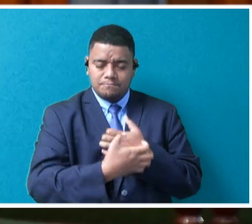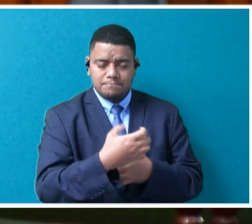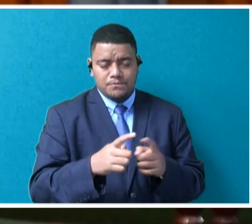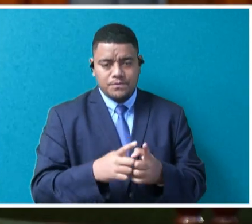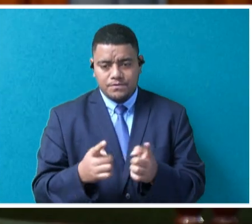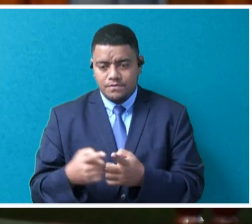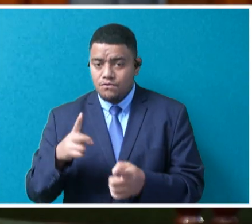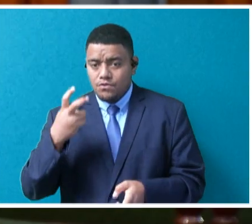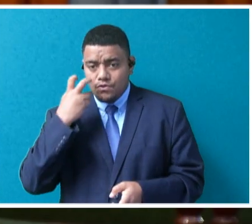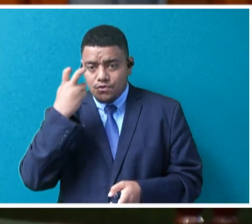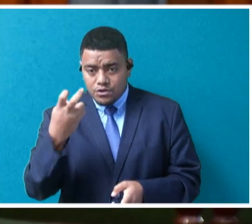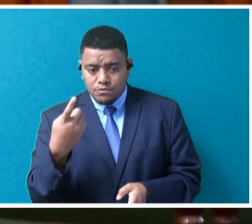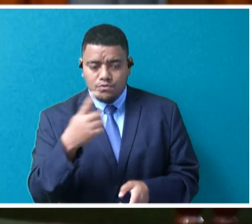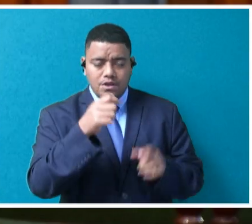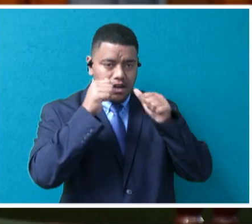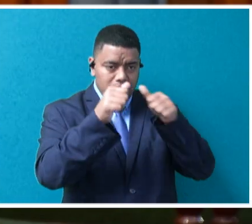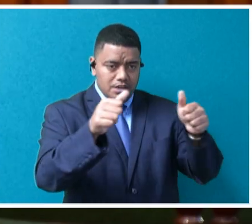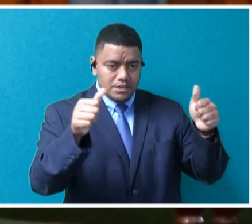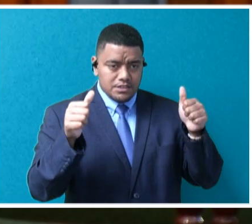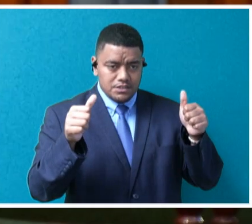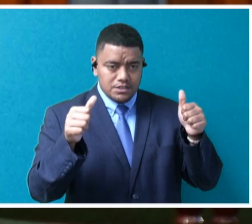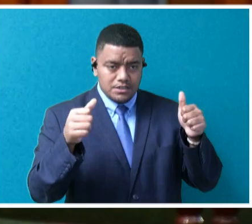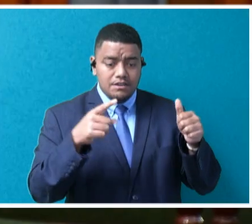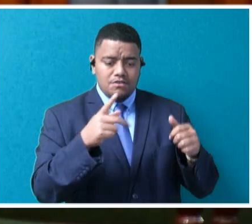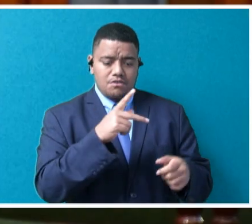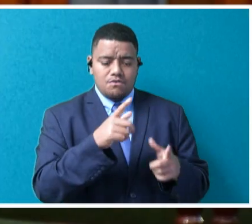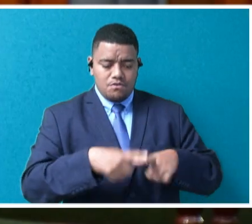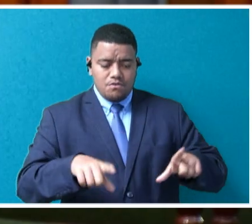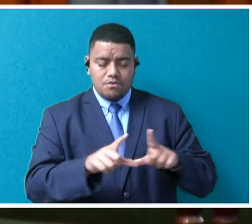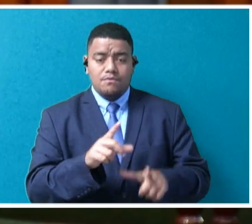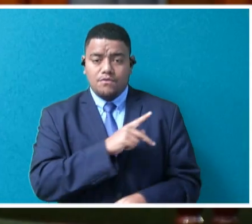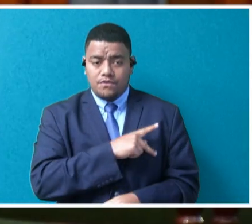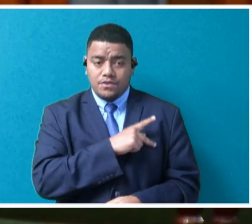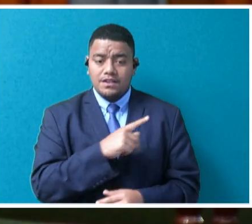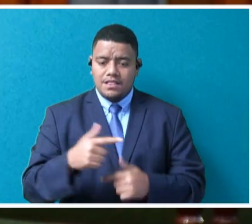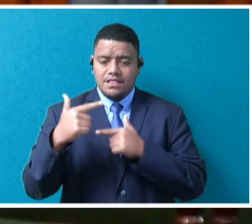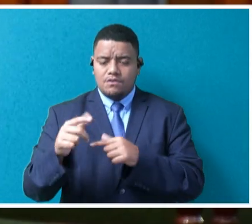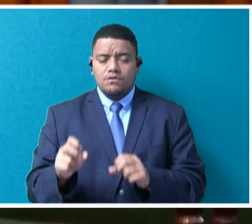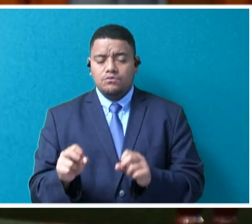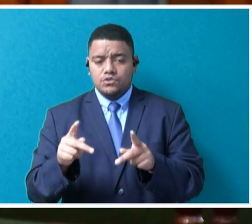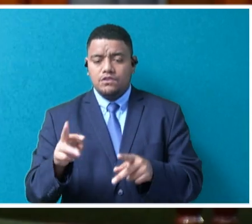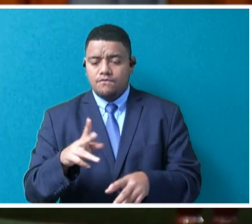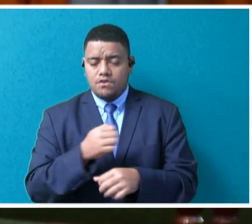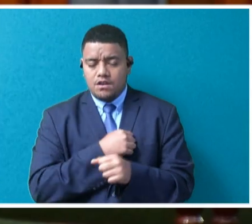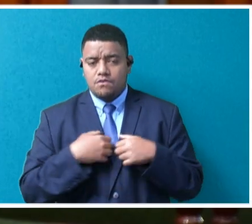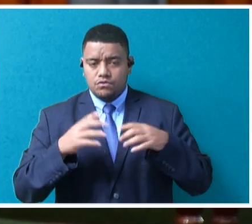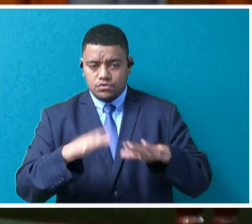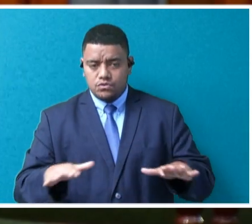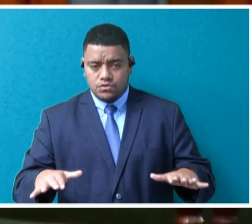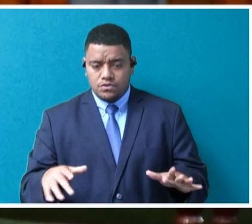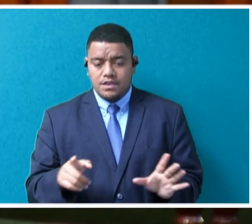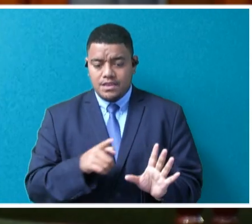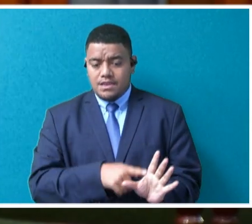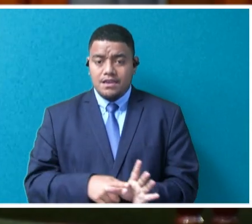from tourism to agriculture. Blue-collar profession often limitless opportunity for our children. They are the